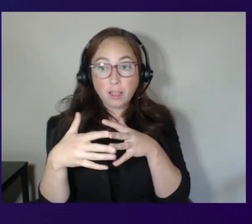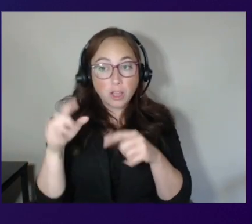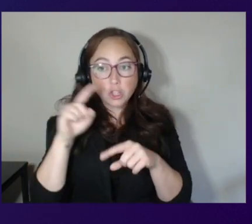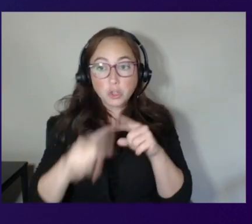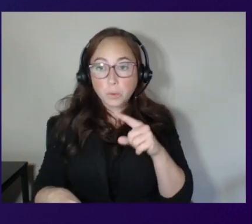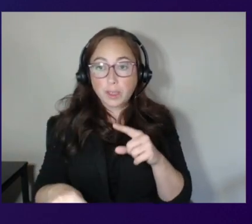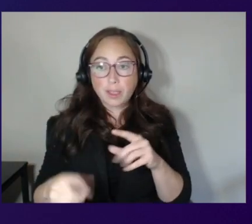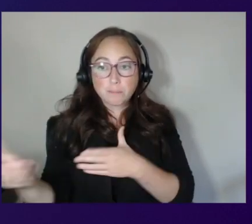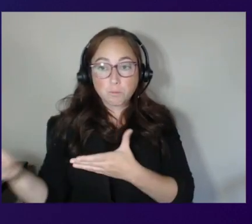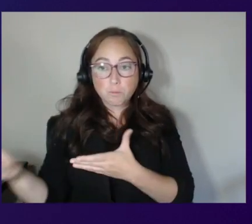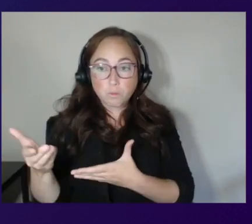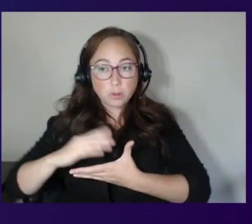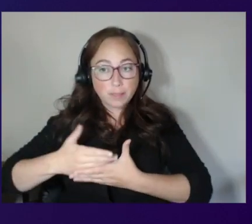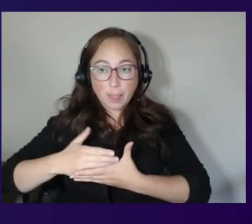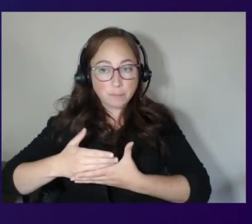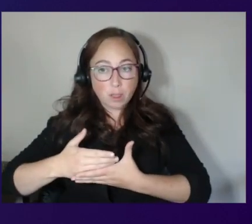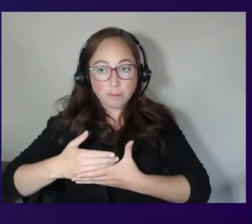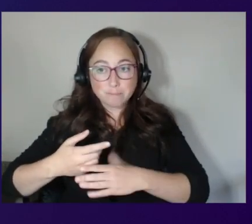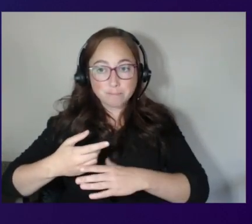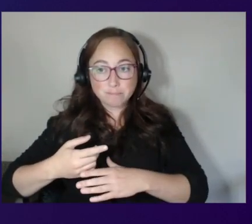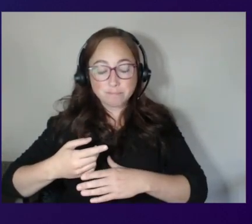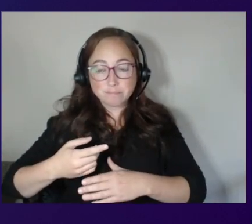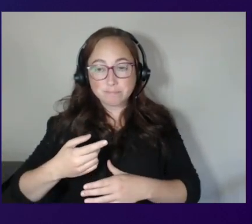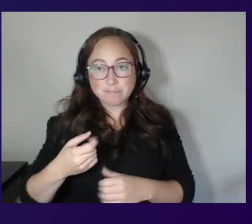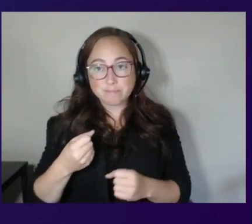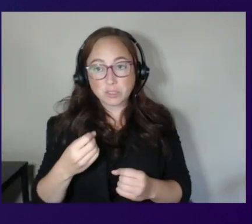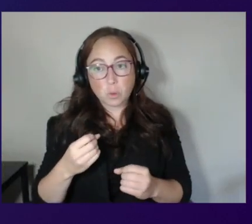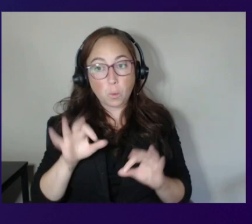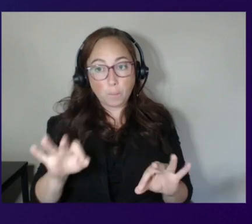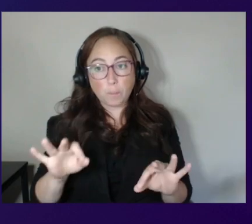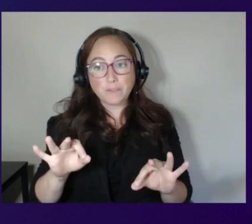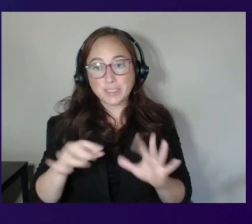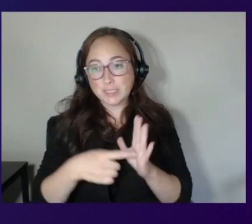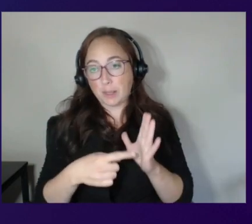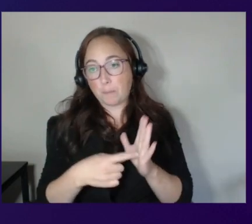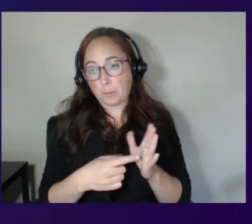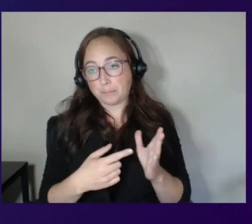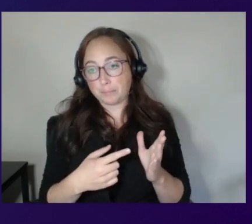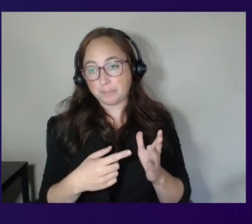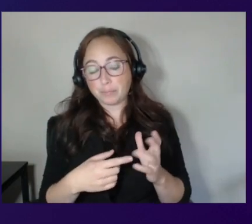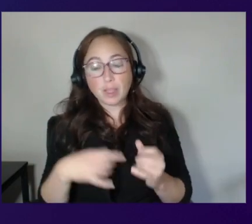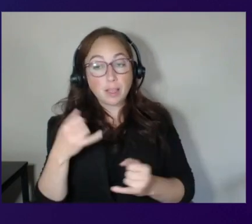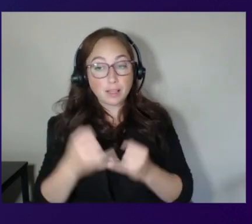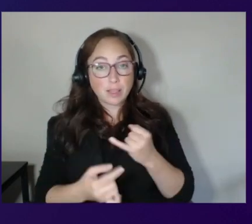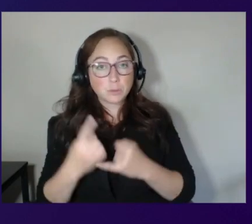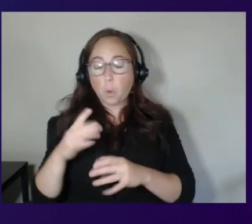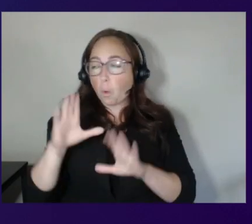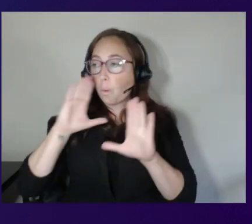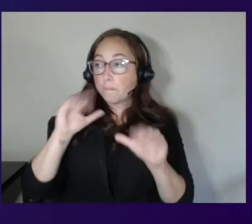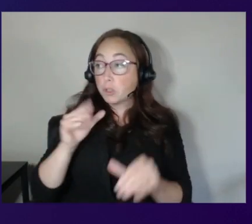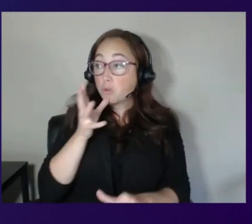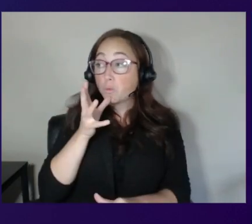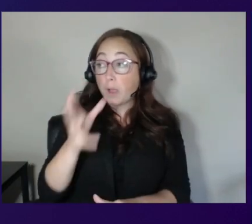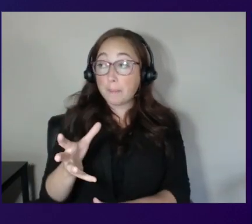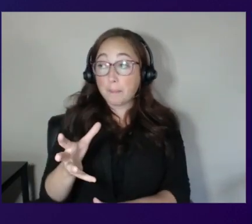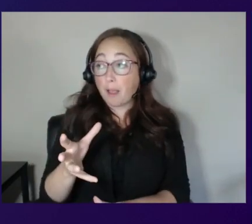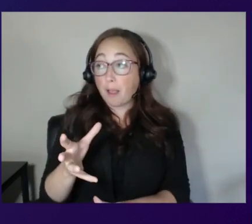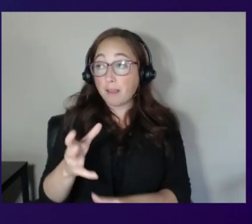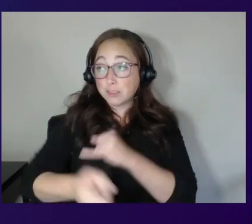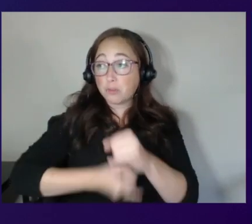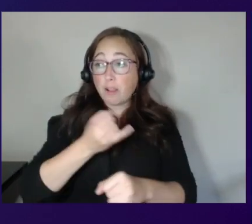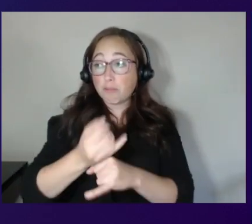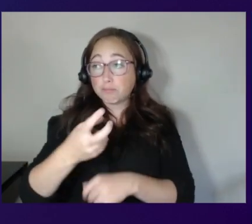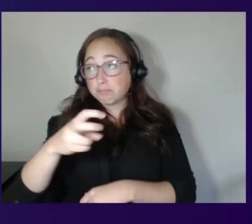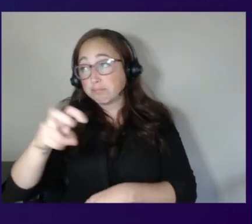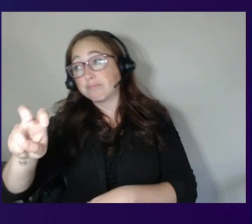country. So that's right. Yeah, perfect use case. And then the last would be safe. Hopefully your grandma's out of the country and you can use her computer. Yeah,